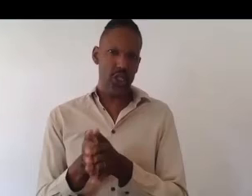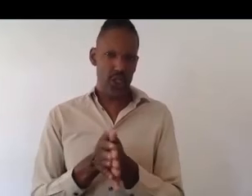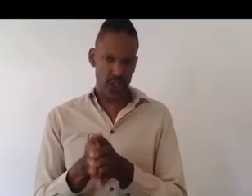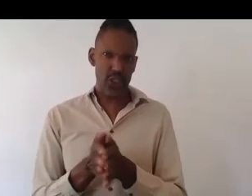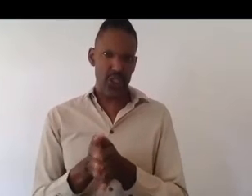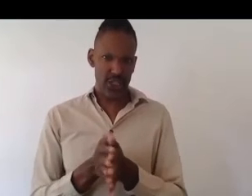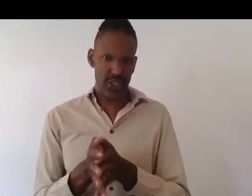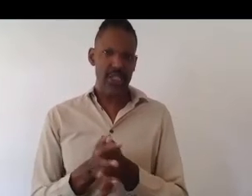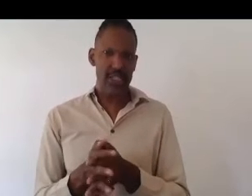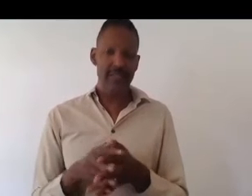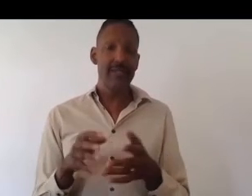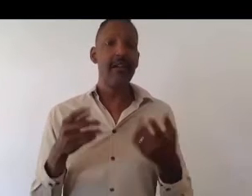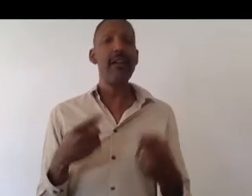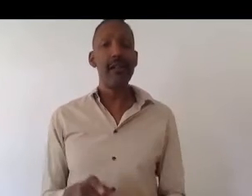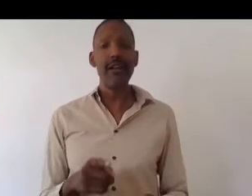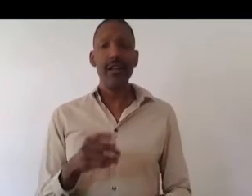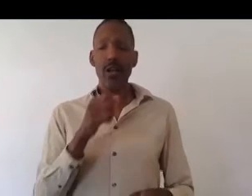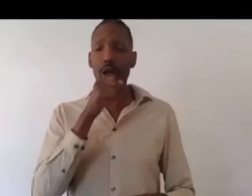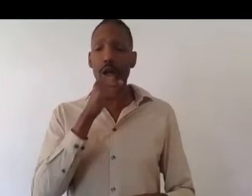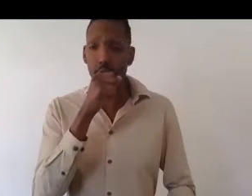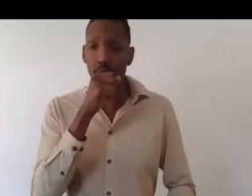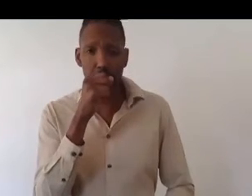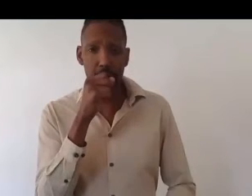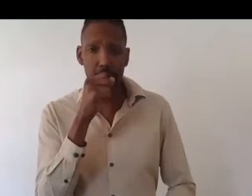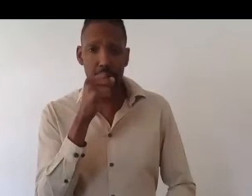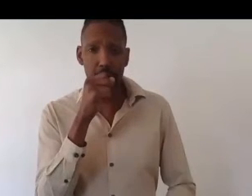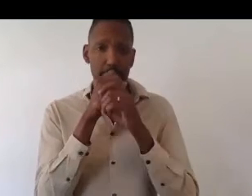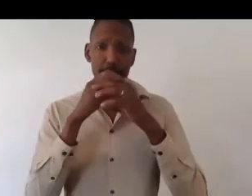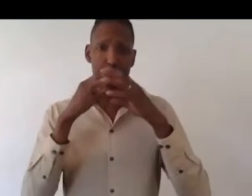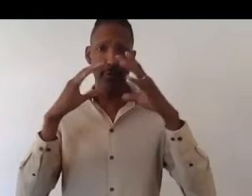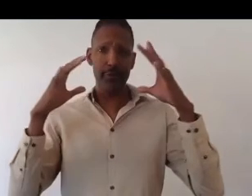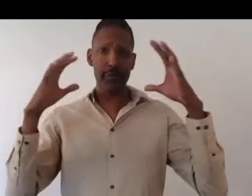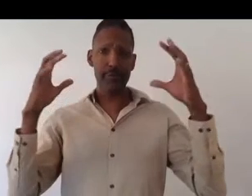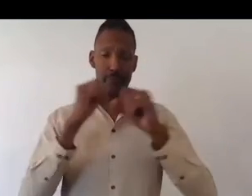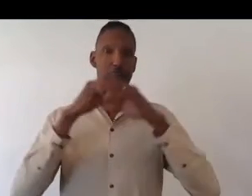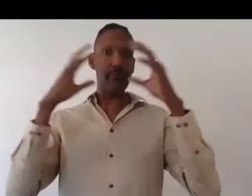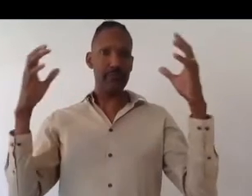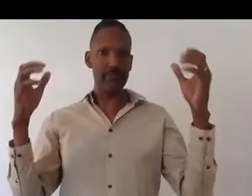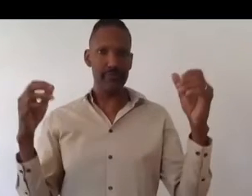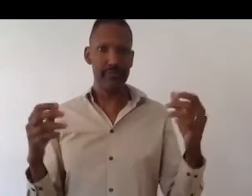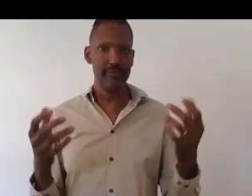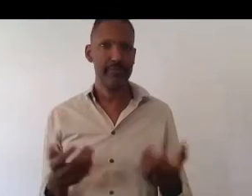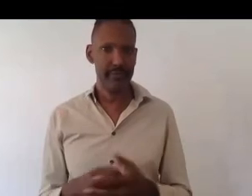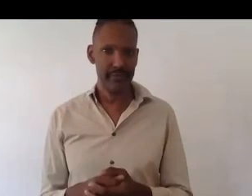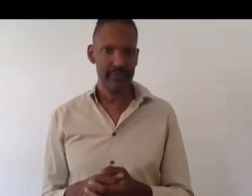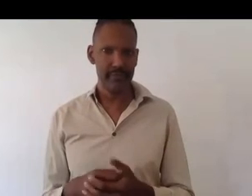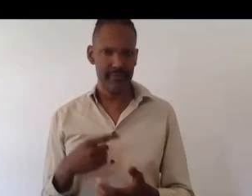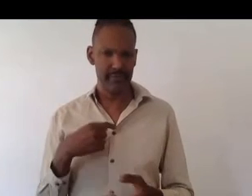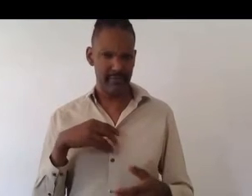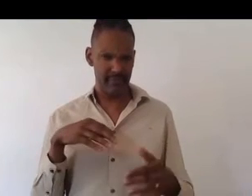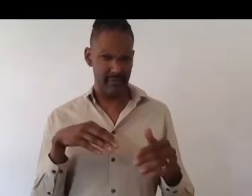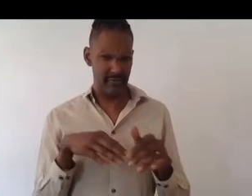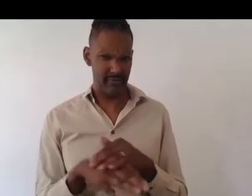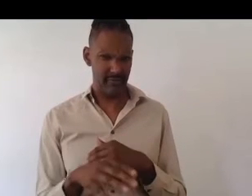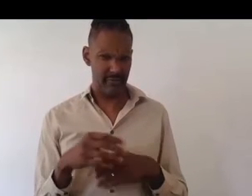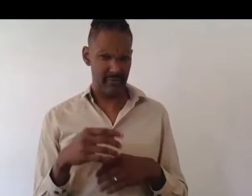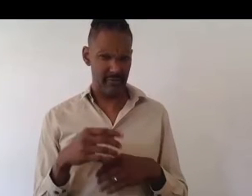his hands. I should be happy he's washing his hands, but he's making this giant bubble. My inclination is to stop him and say, you were